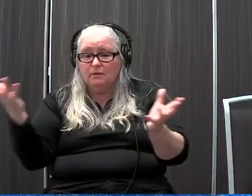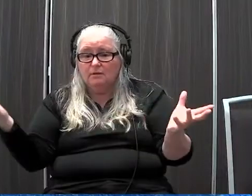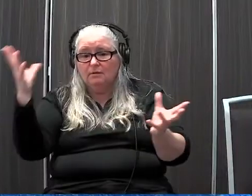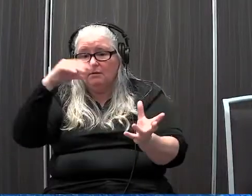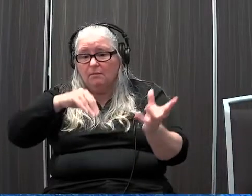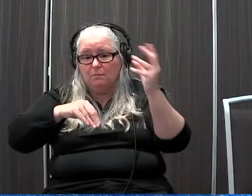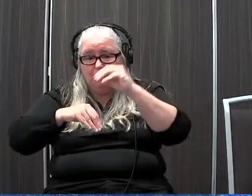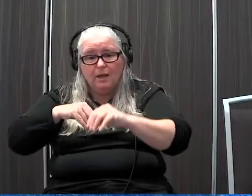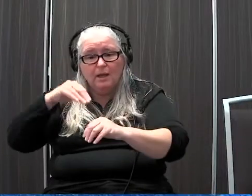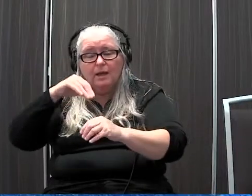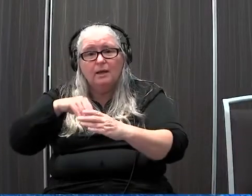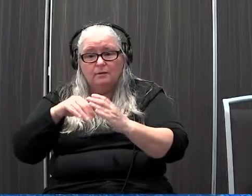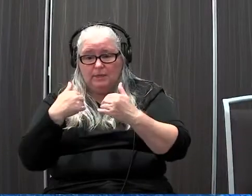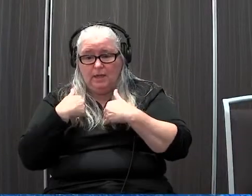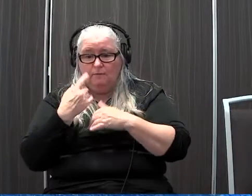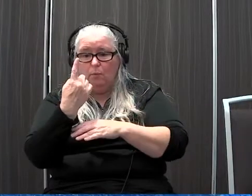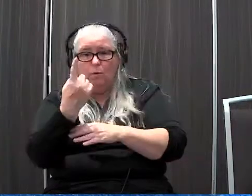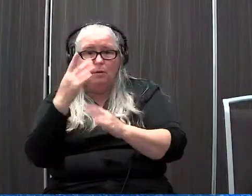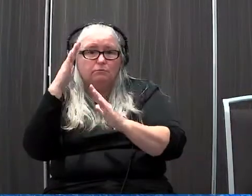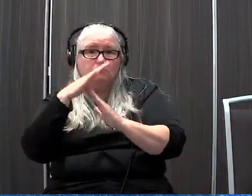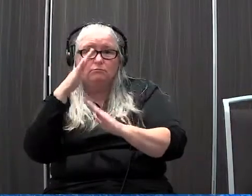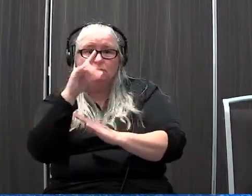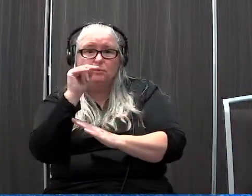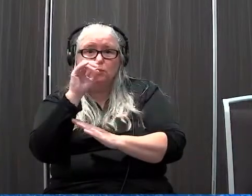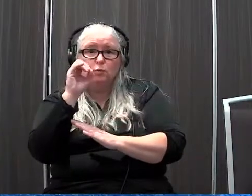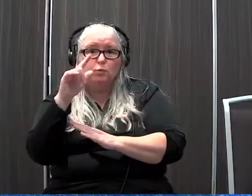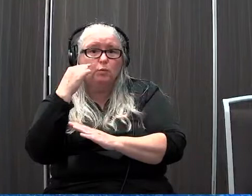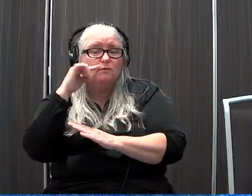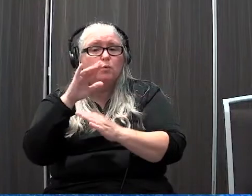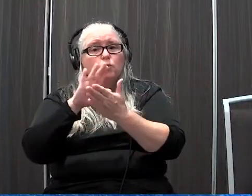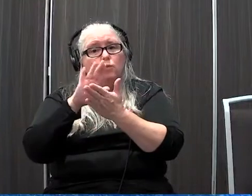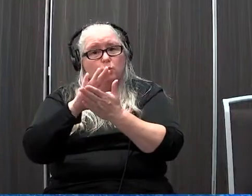usable tool for school professionals.